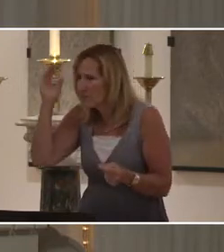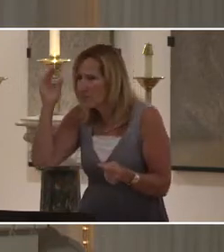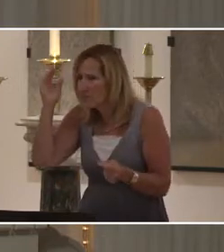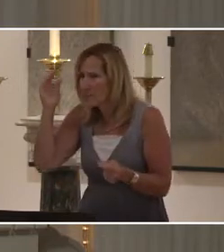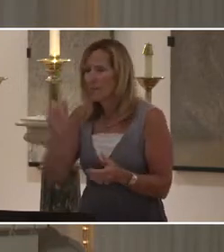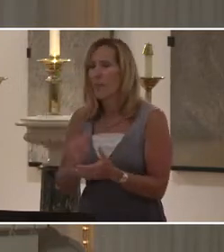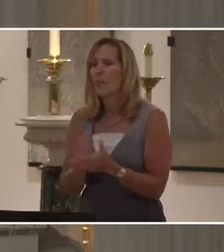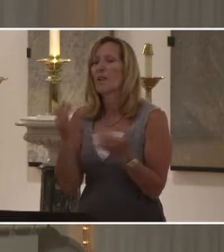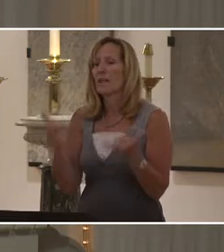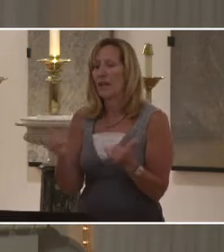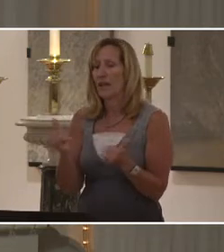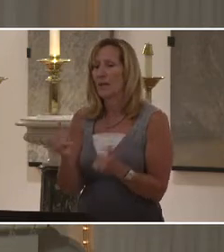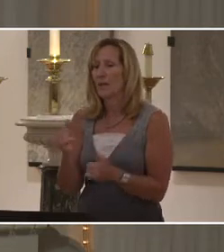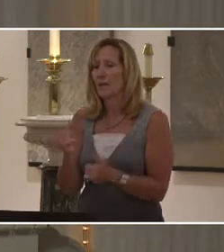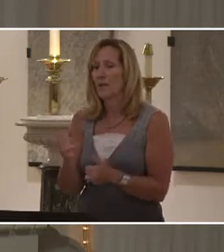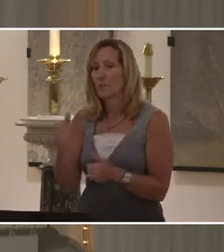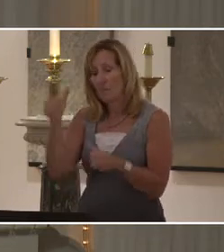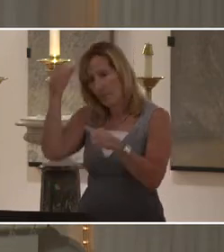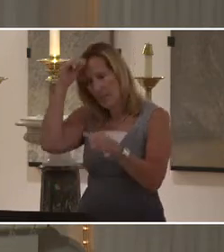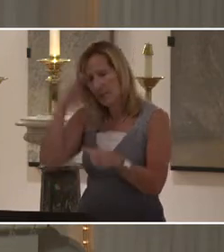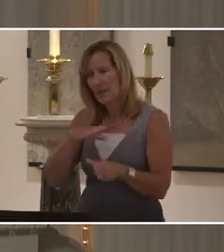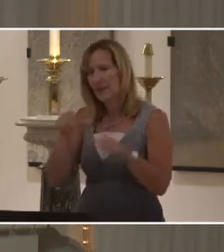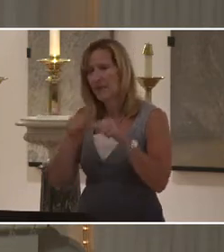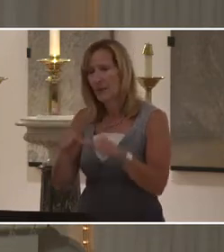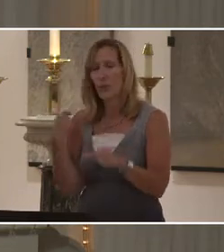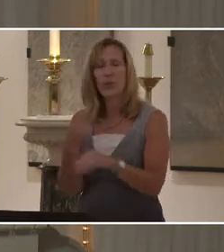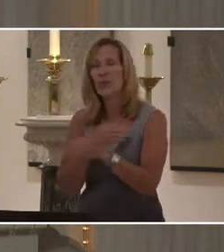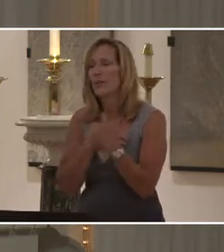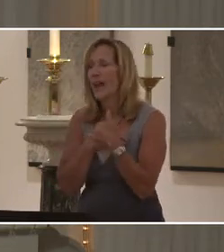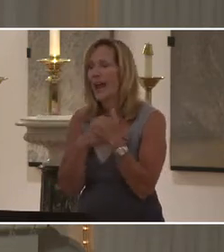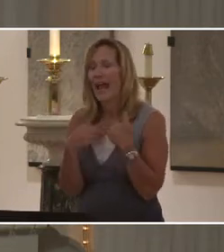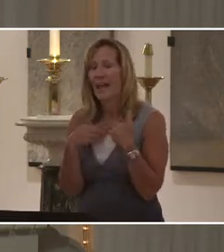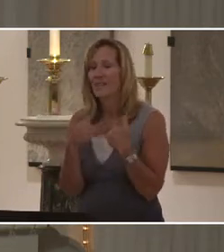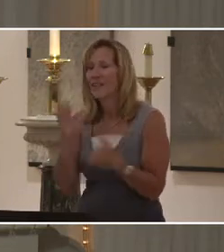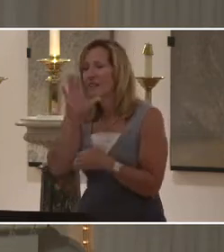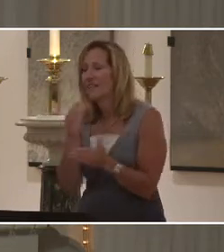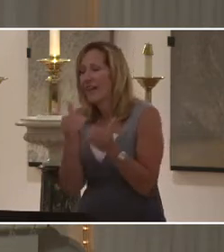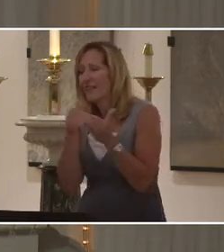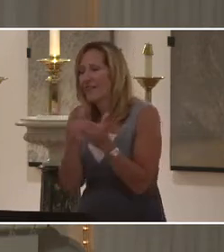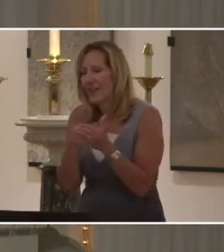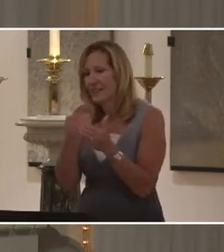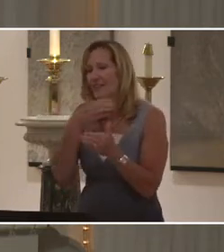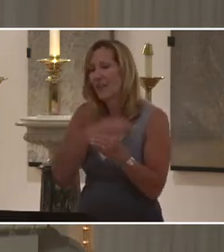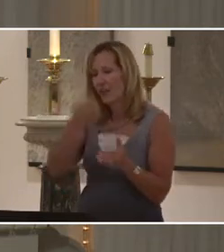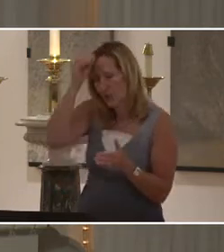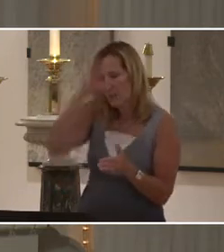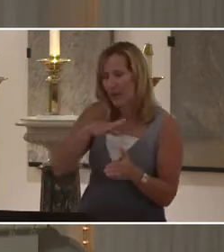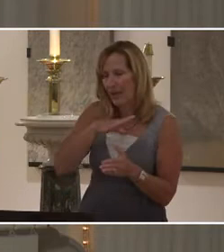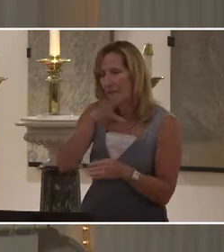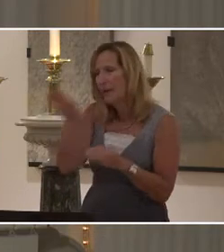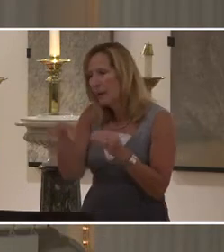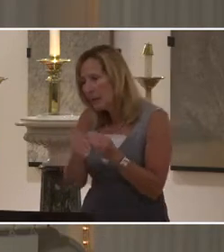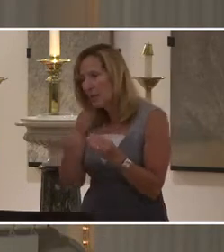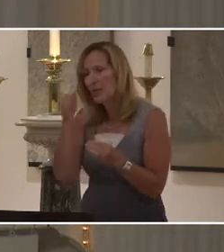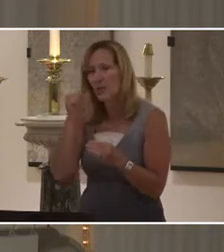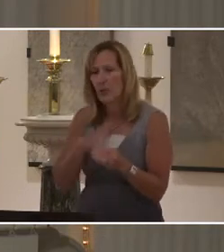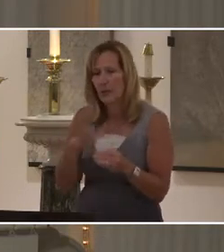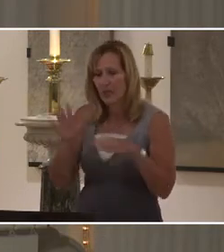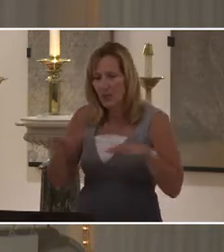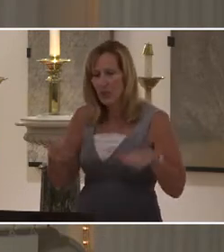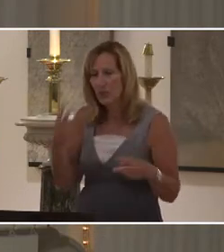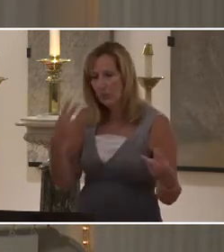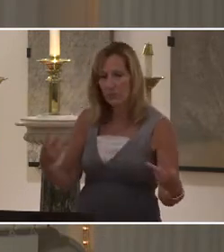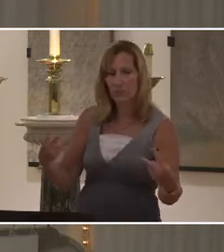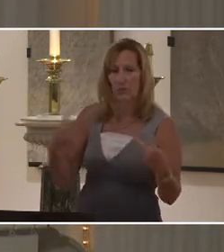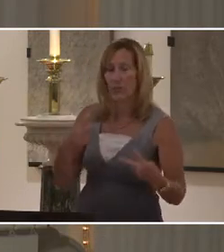Brown continues, of course, we do not have 5,000 hungry men, plus women and children, staring us in